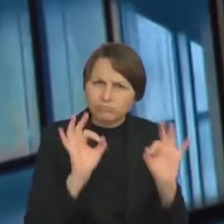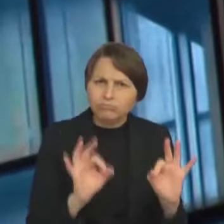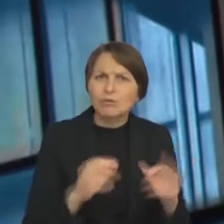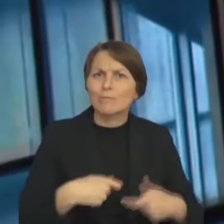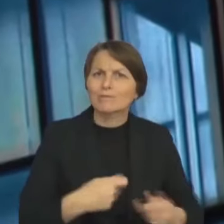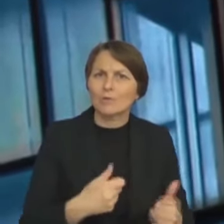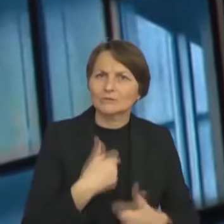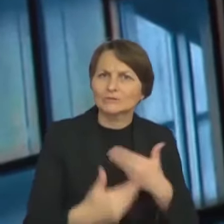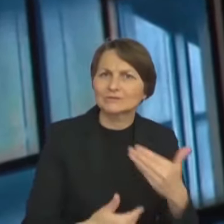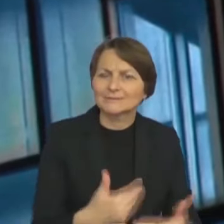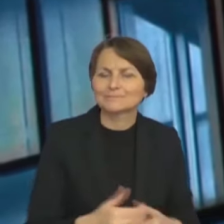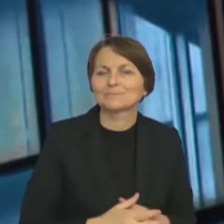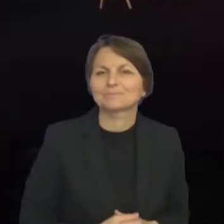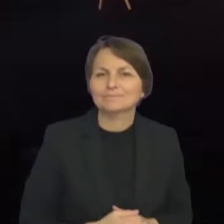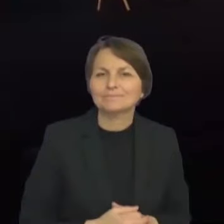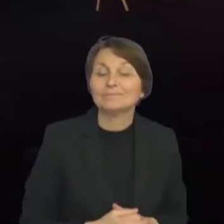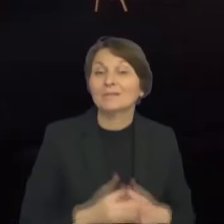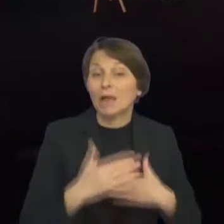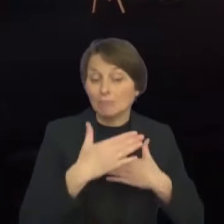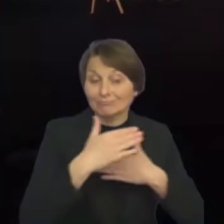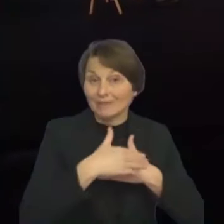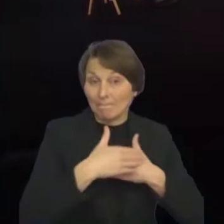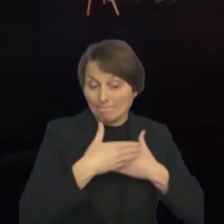Now, regarding long-term compensation,